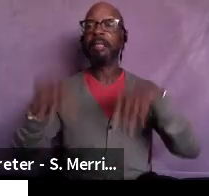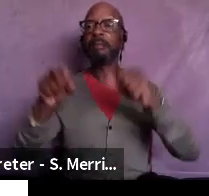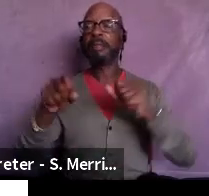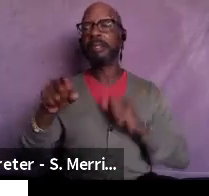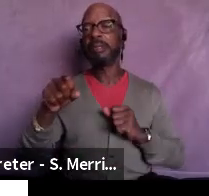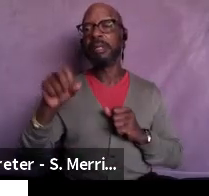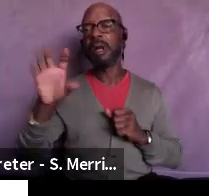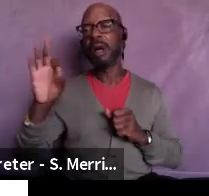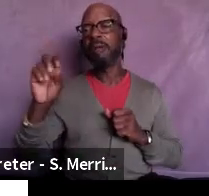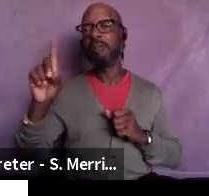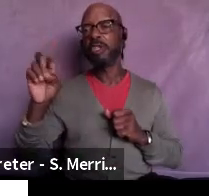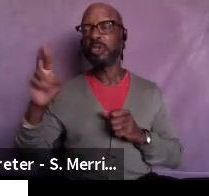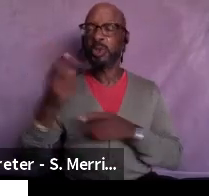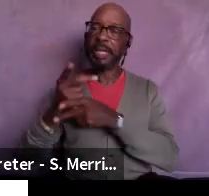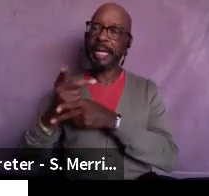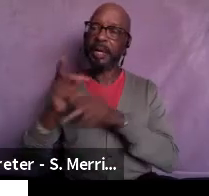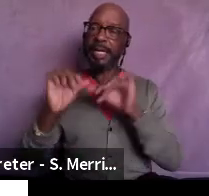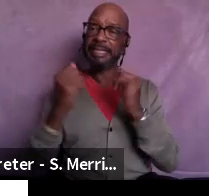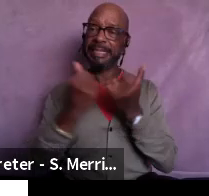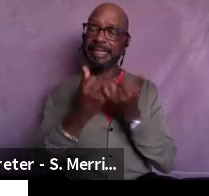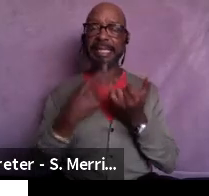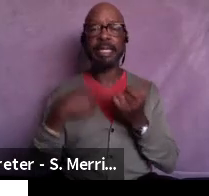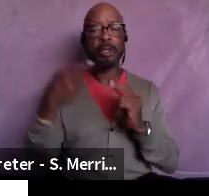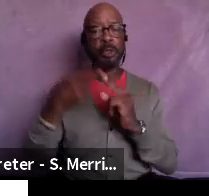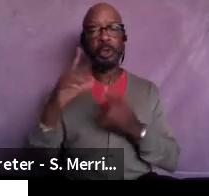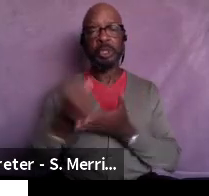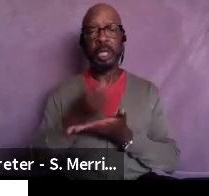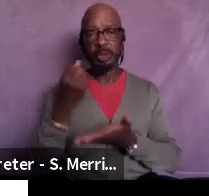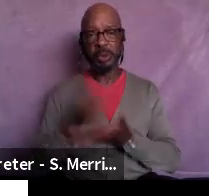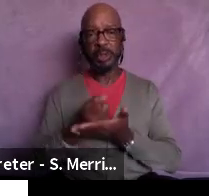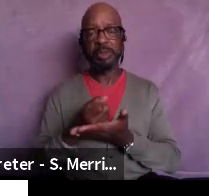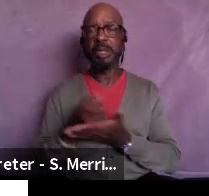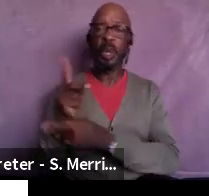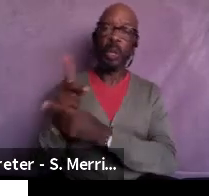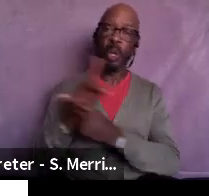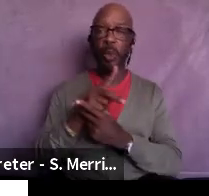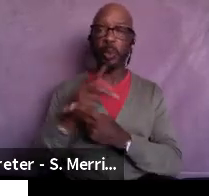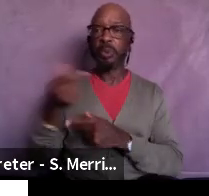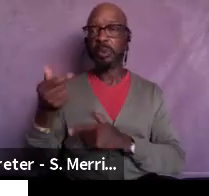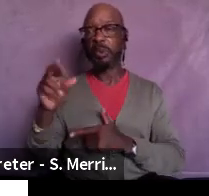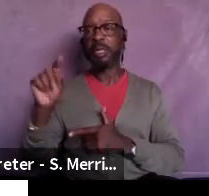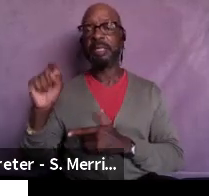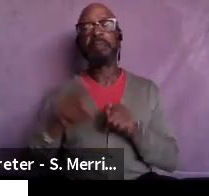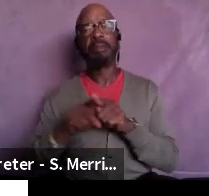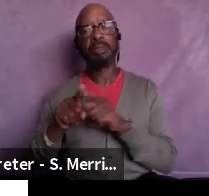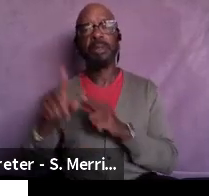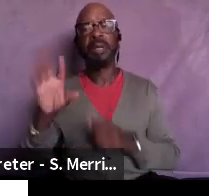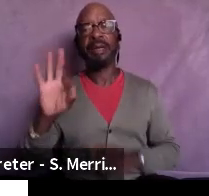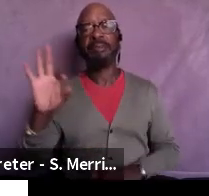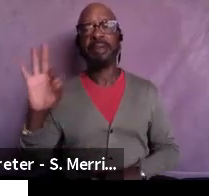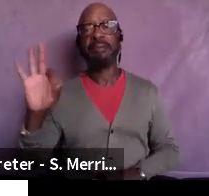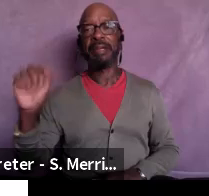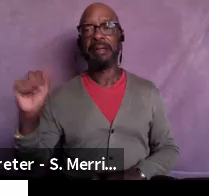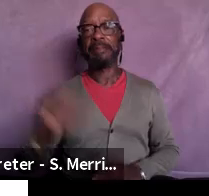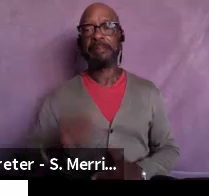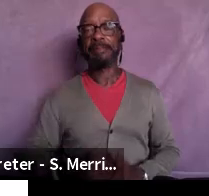agencies, and certain scholarships, loans, and grants are also FFA. I